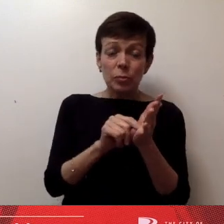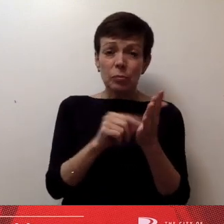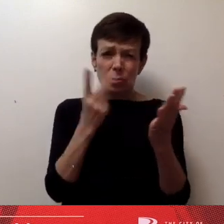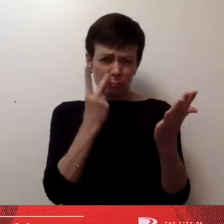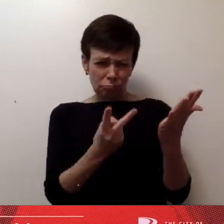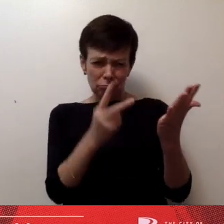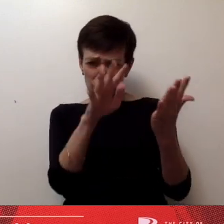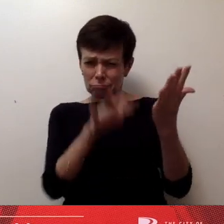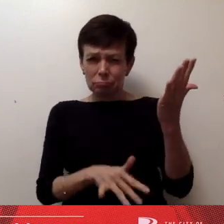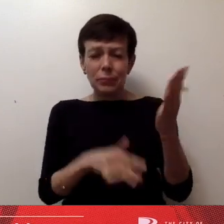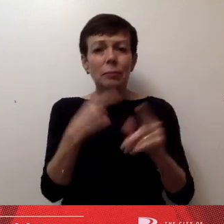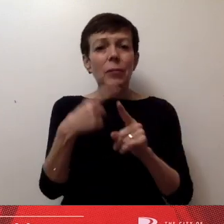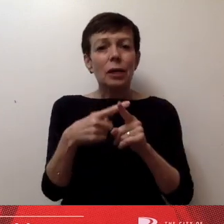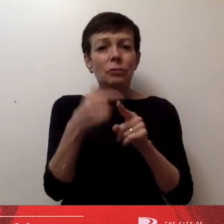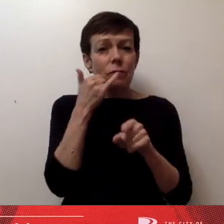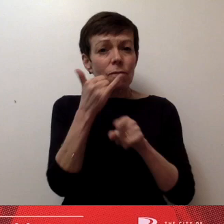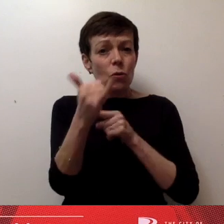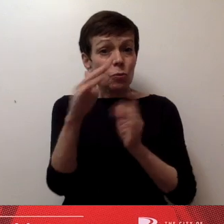call center remains open at